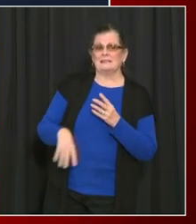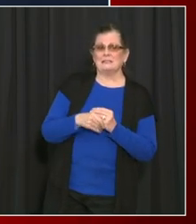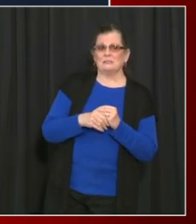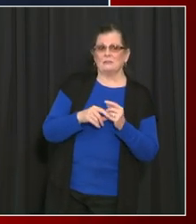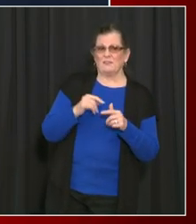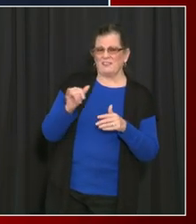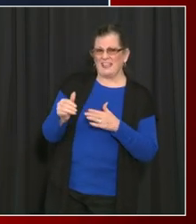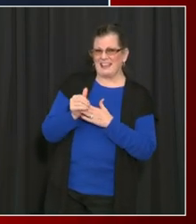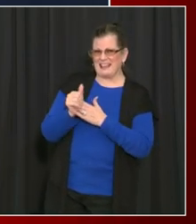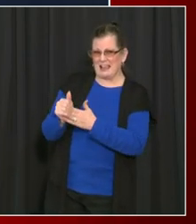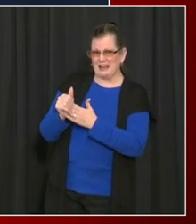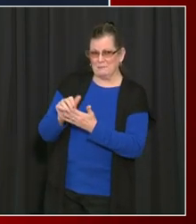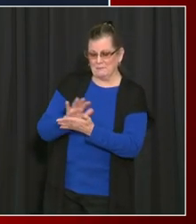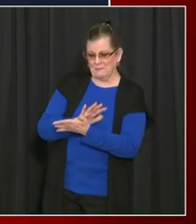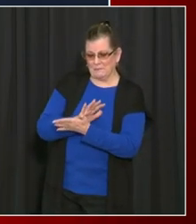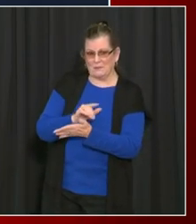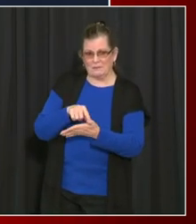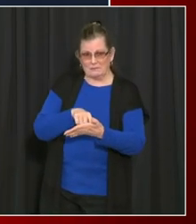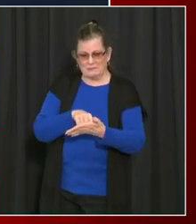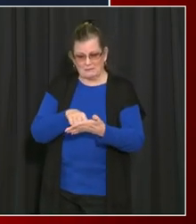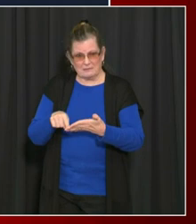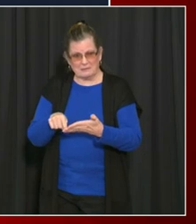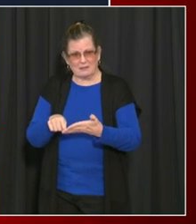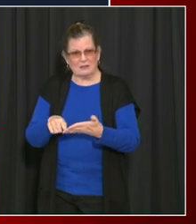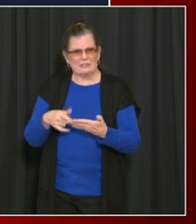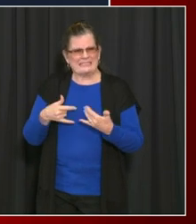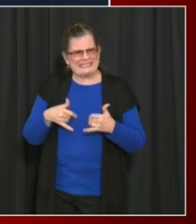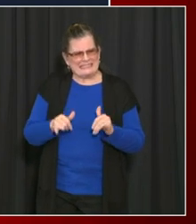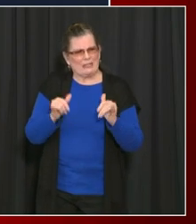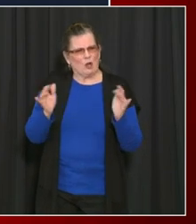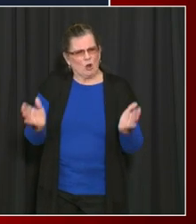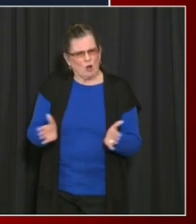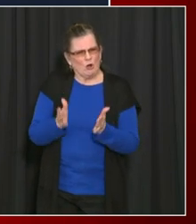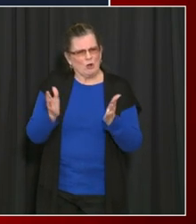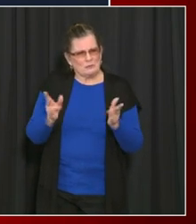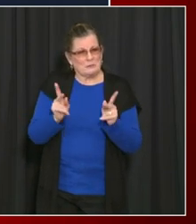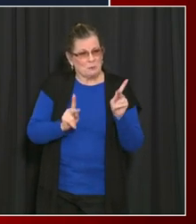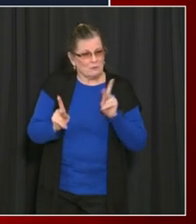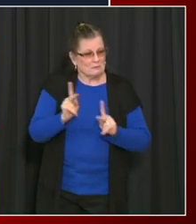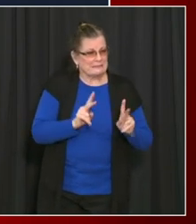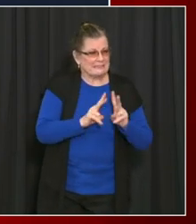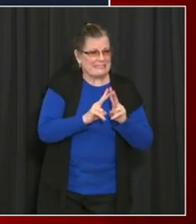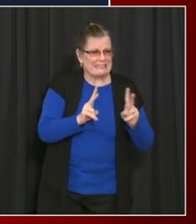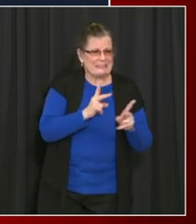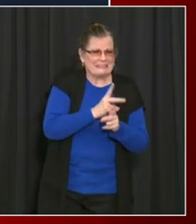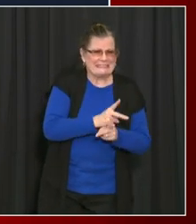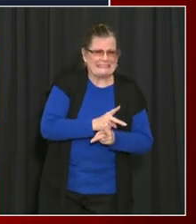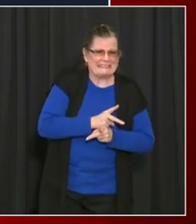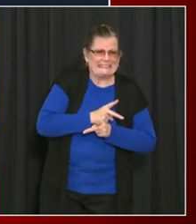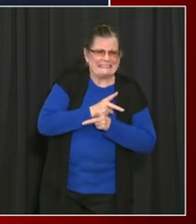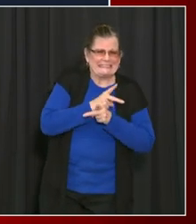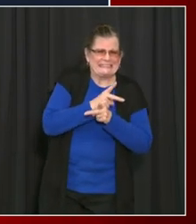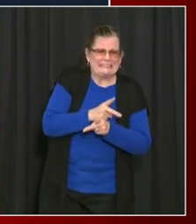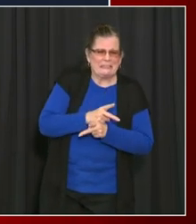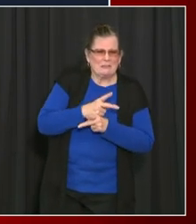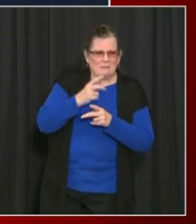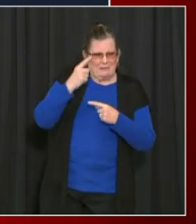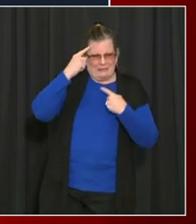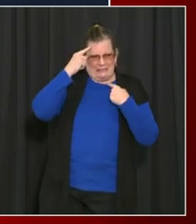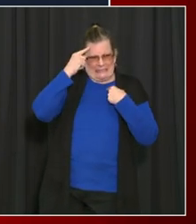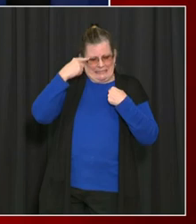that have been highlighted, we are still encouraging people to be very prudent in terms of socializing outside of their household